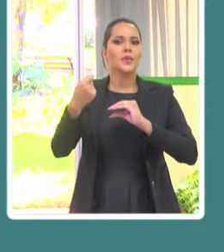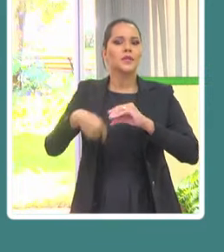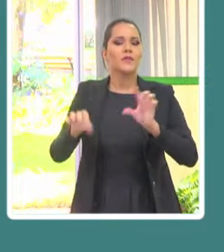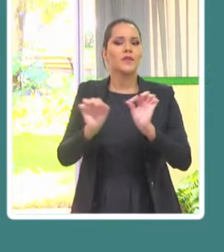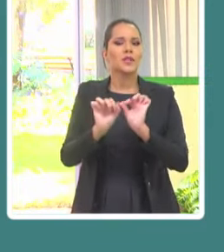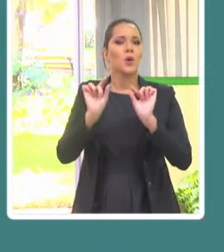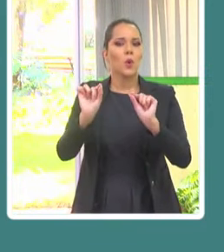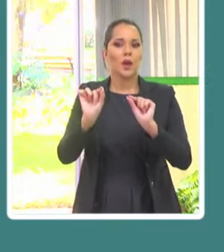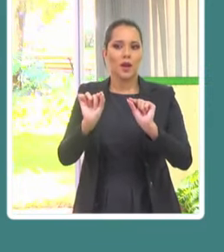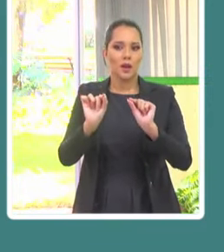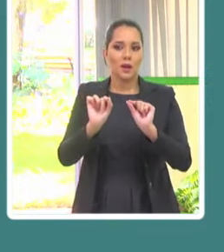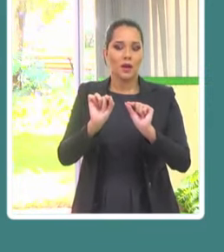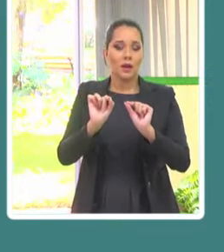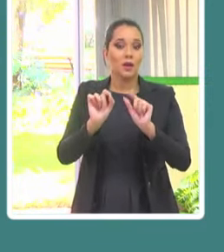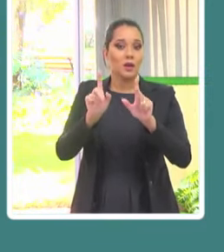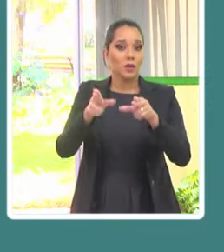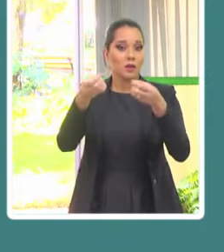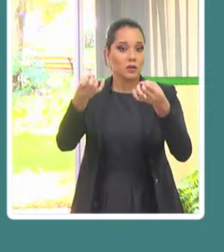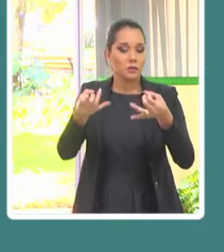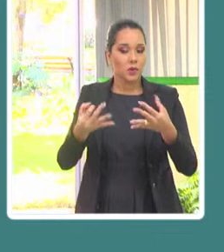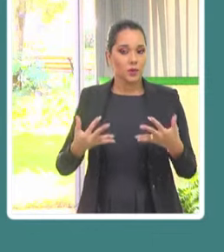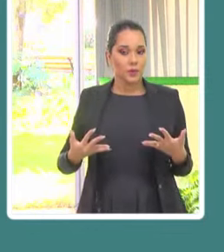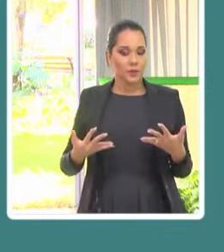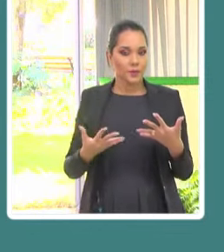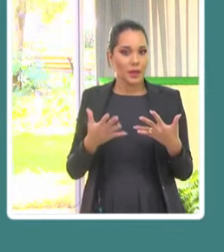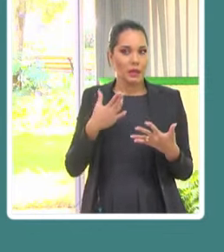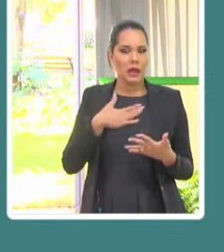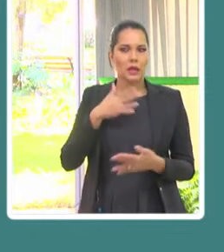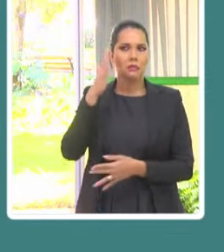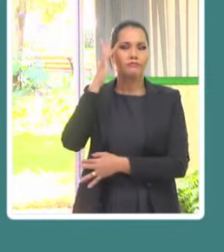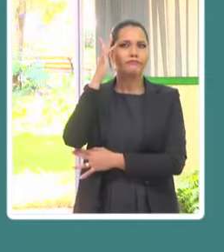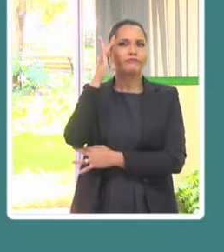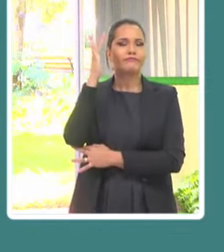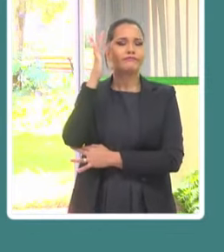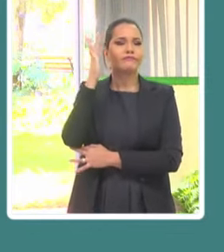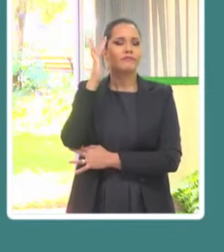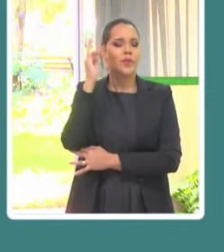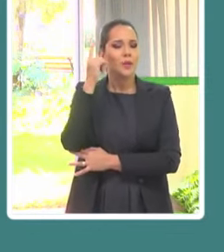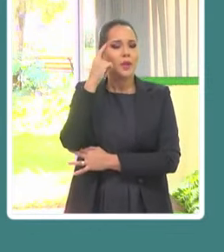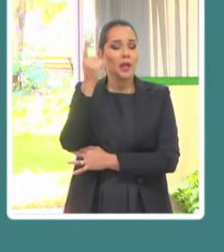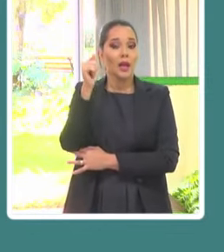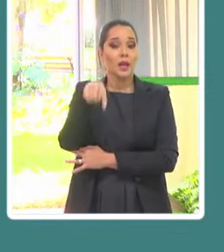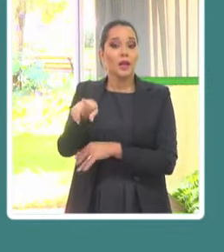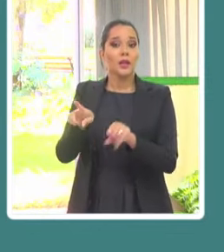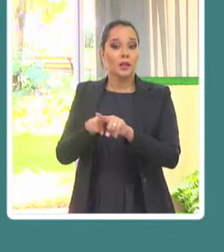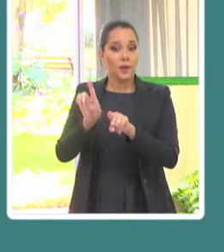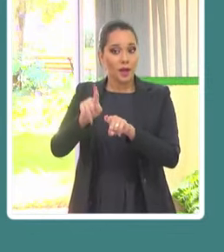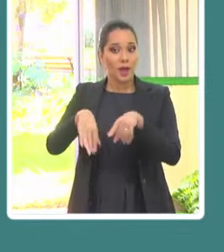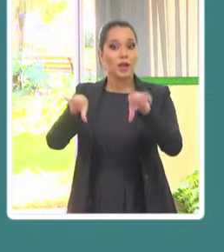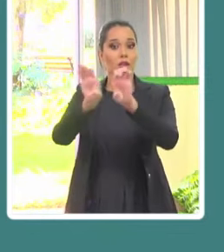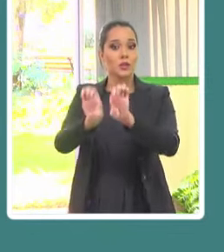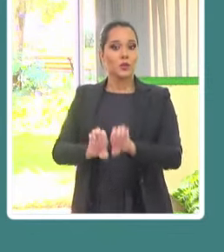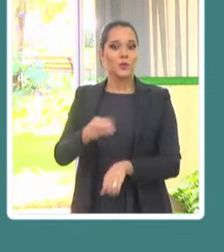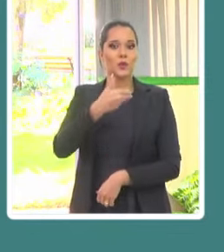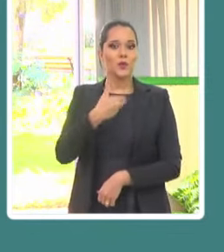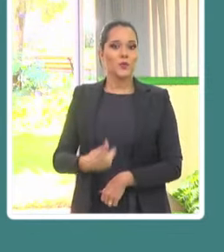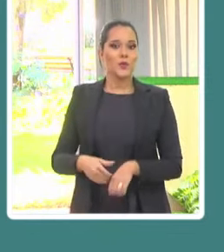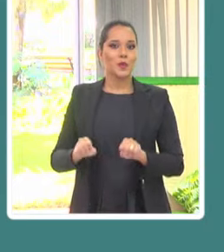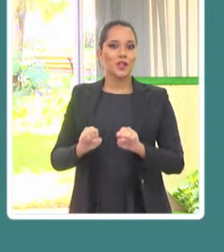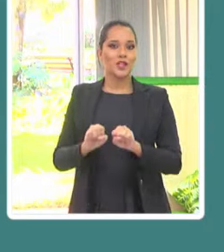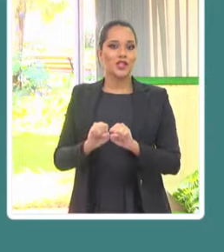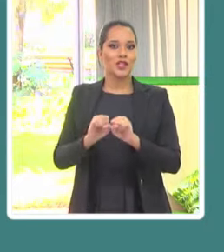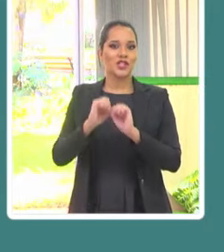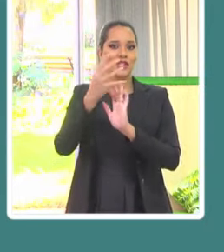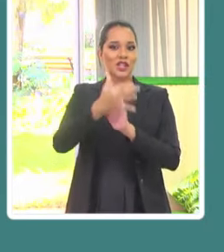Guy said, in my mind, this is also digital public infrastructure, which Brazil built over